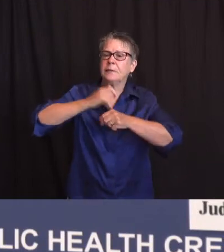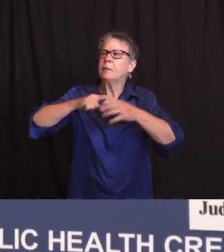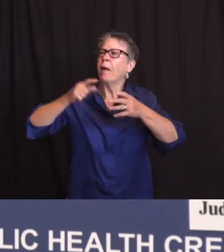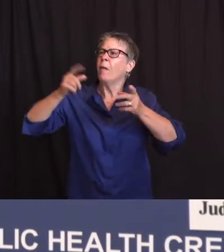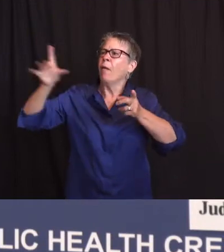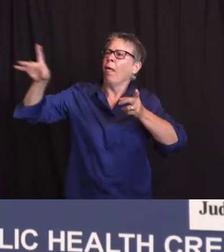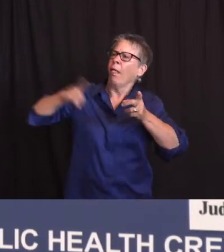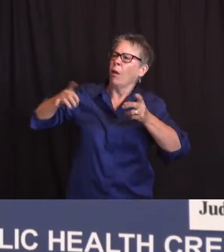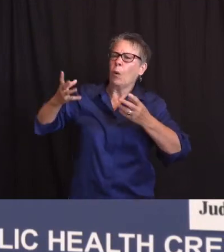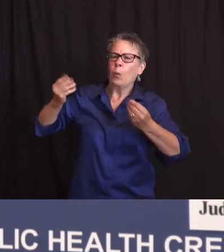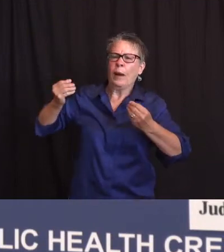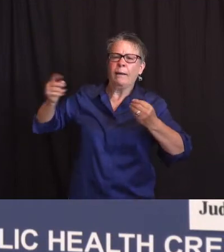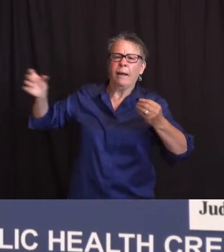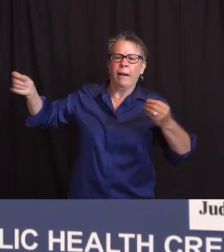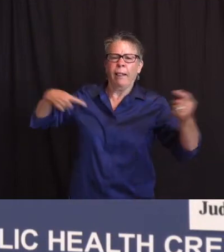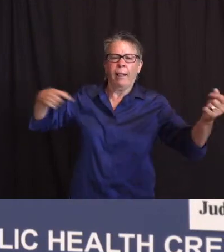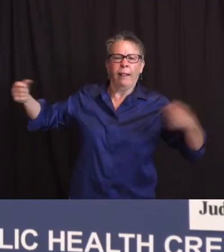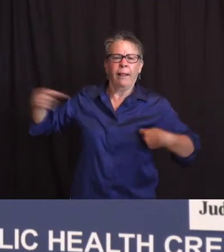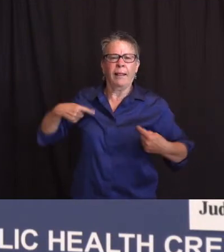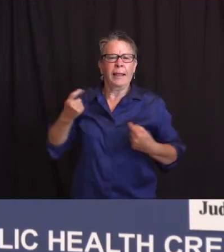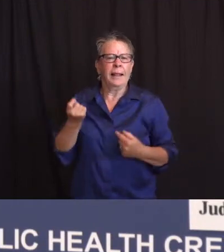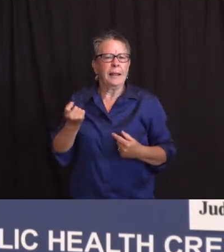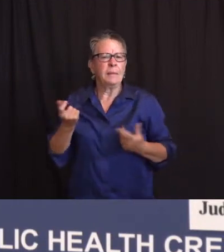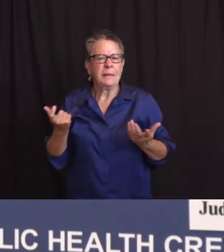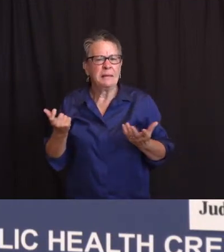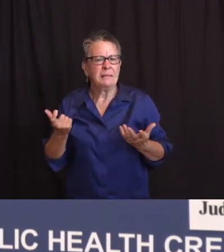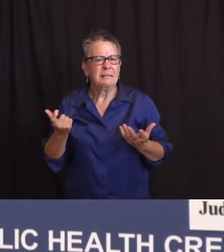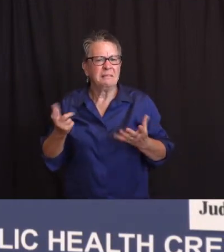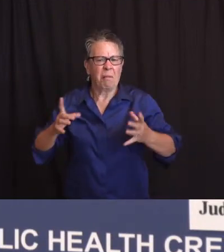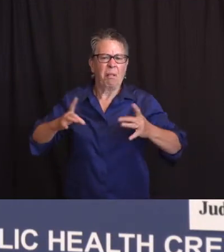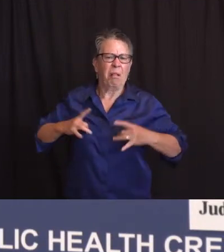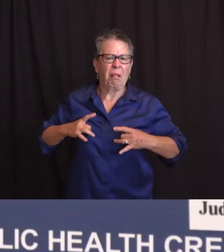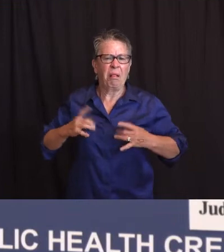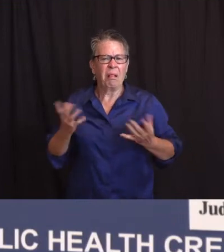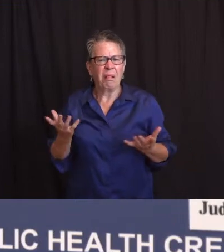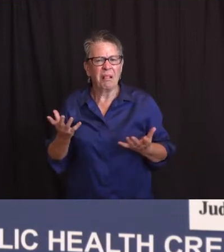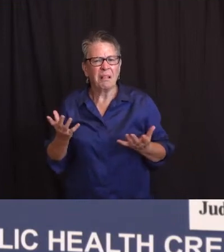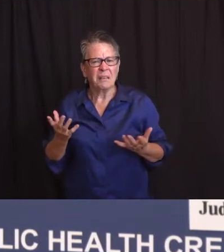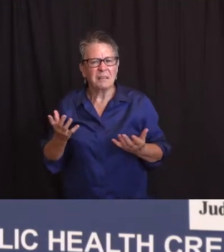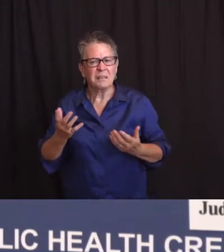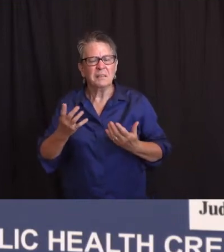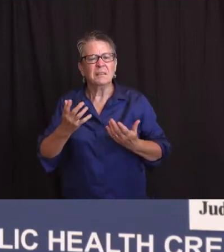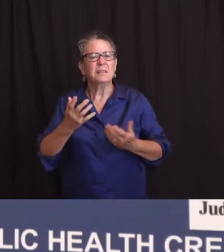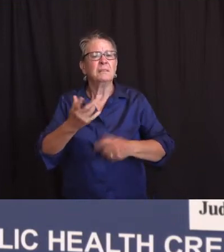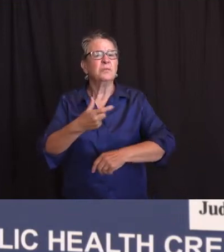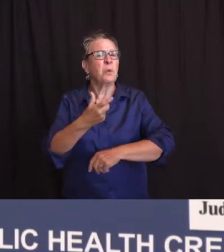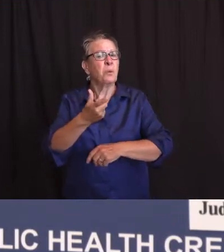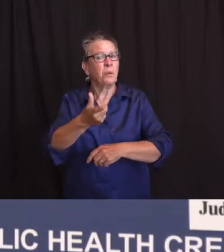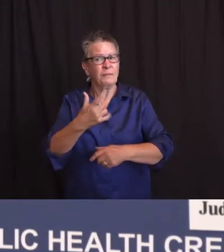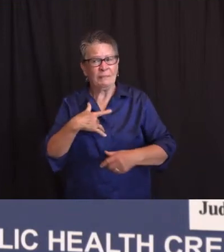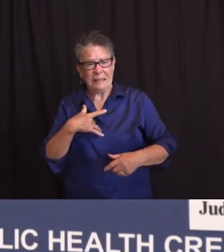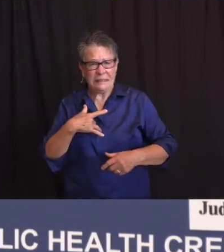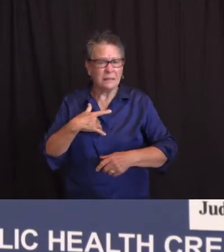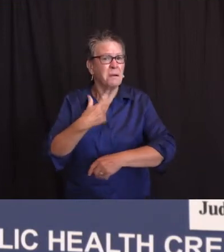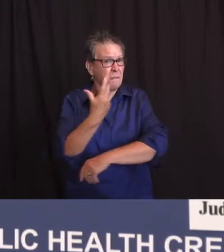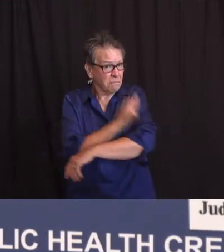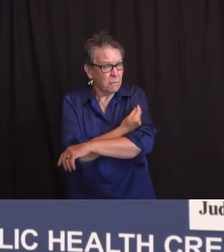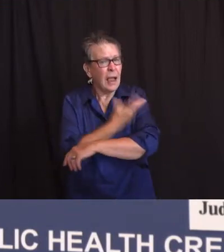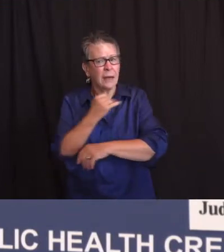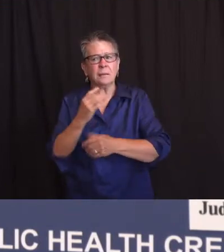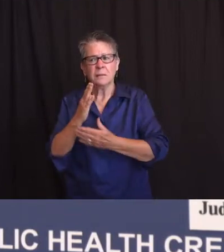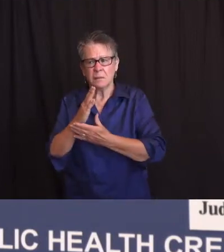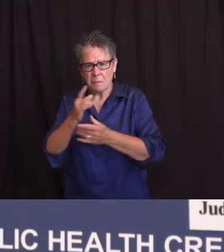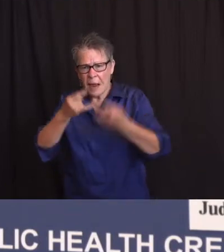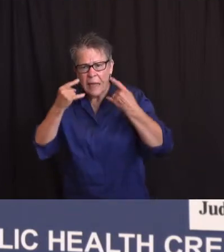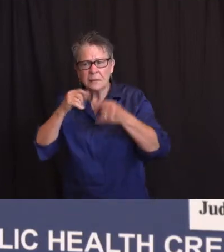I'm going to do two things. I'm going to tend to wear my mask, and if I'm in that situation, I'm going to tend to get myself tested. I'm going to tend to get myself tested.